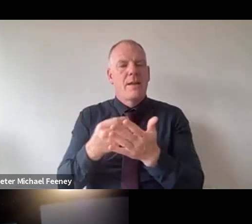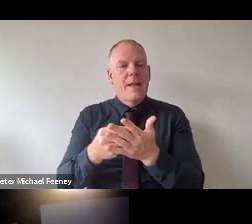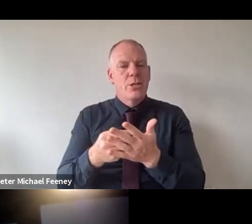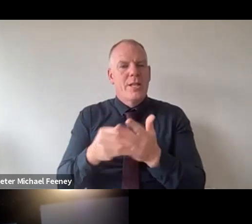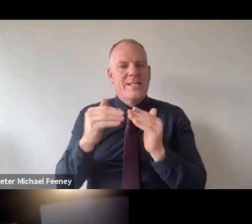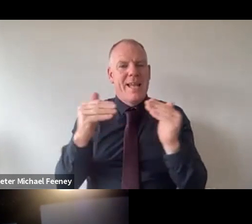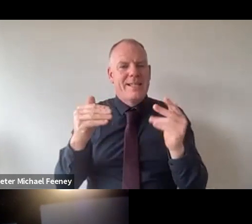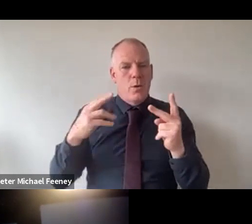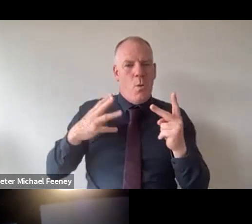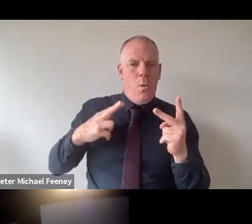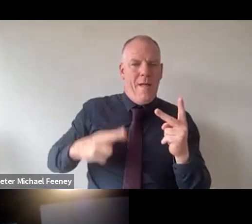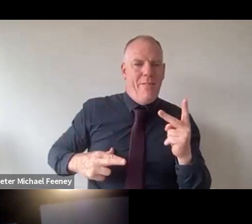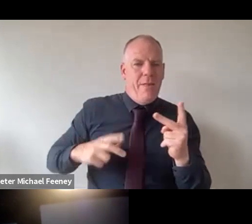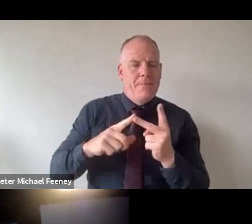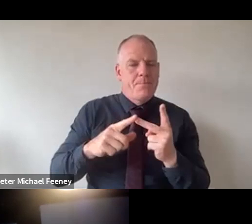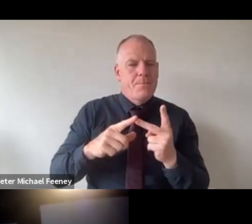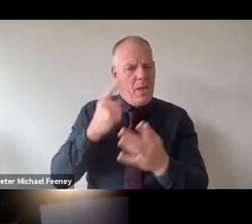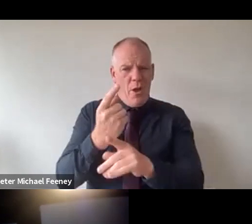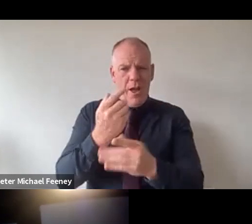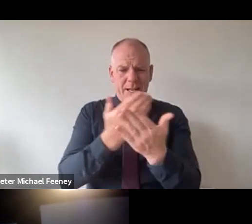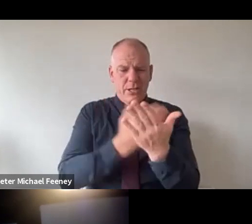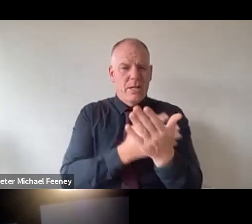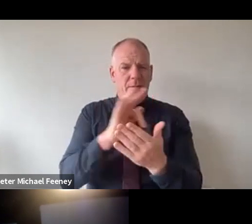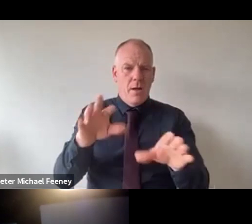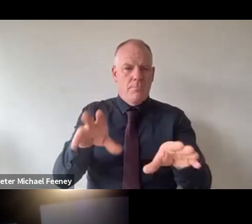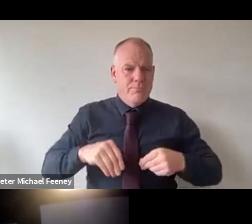this has been in the legislation since its adoption in